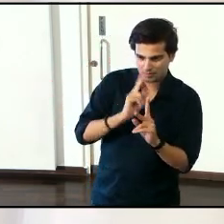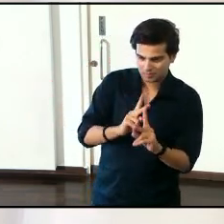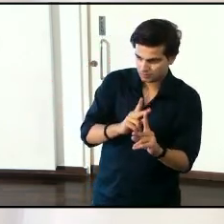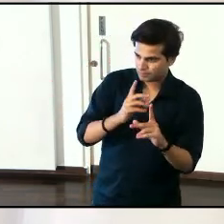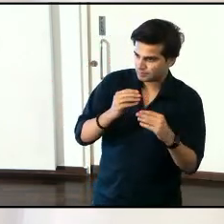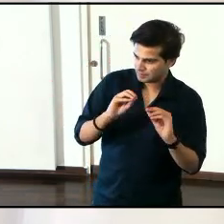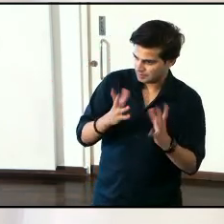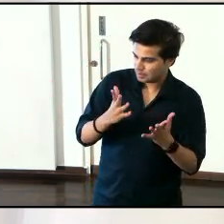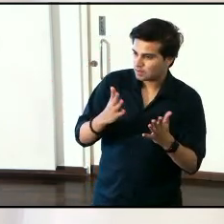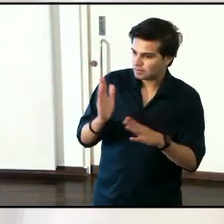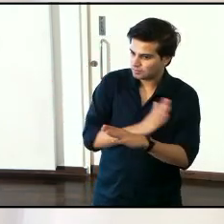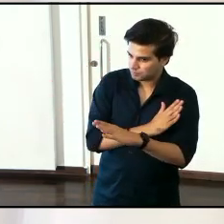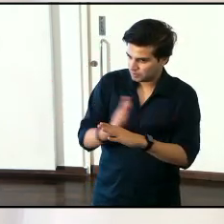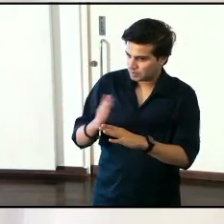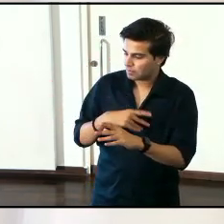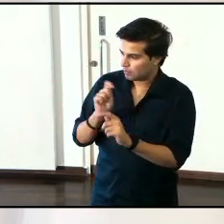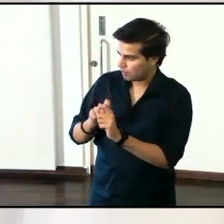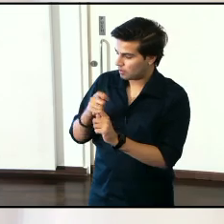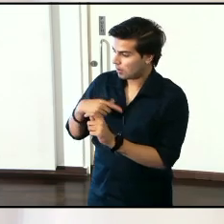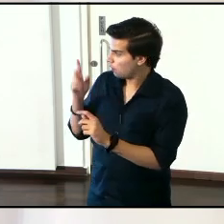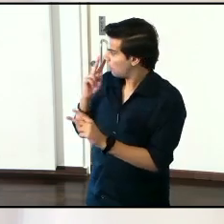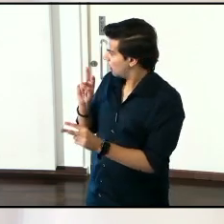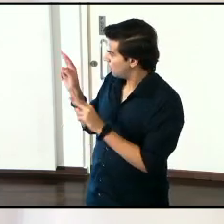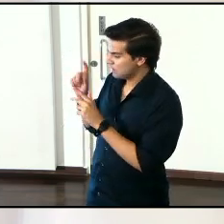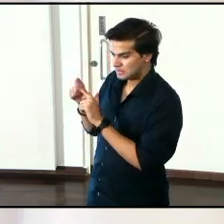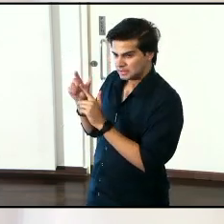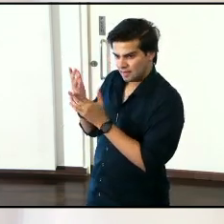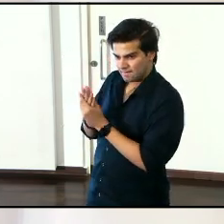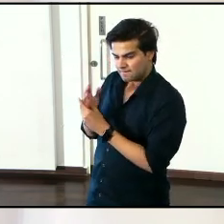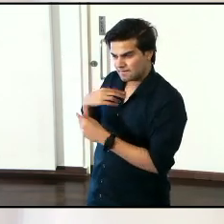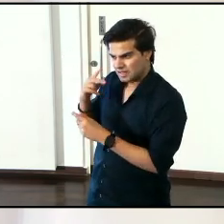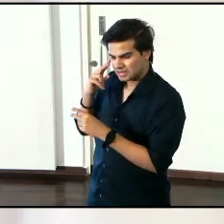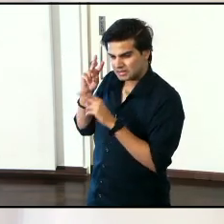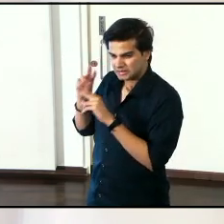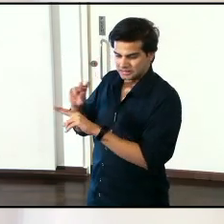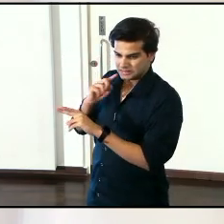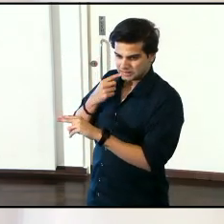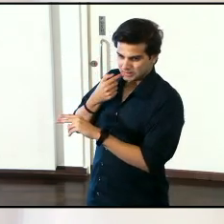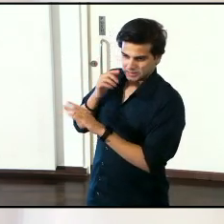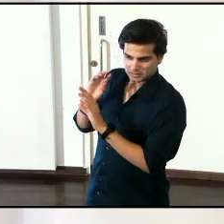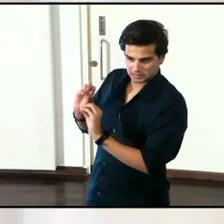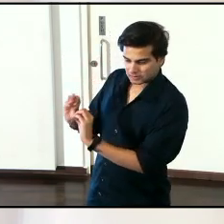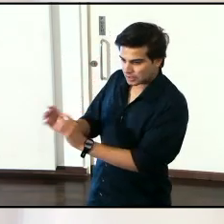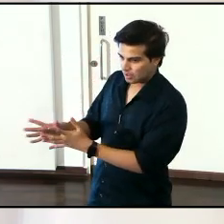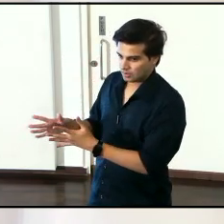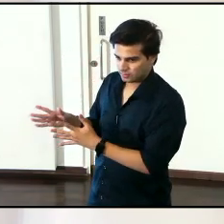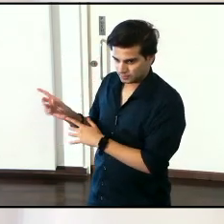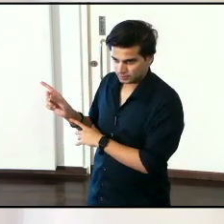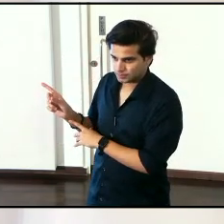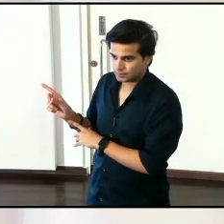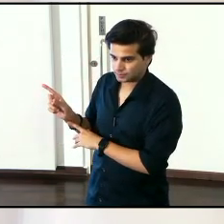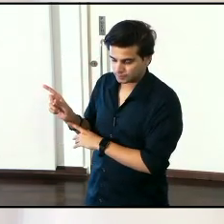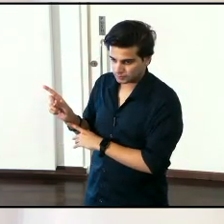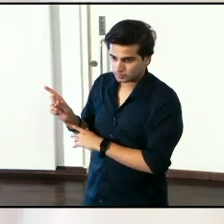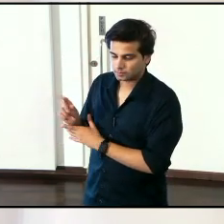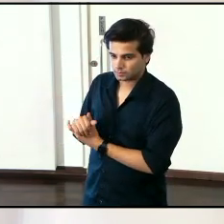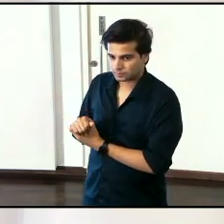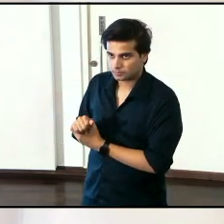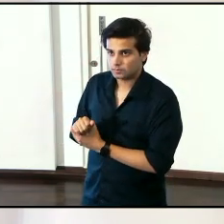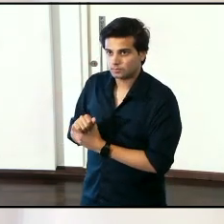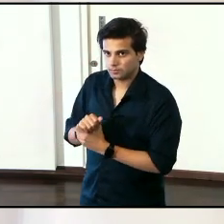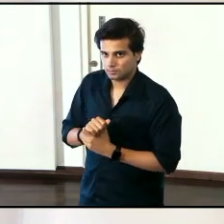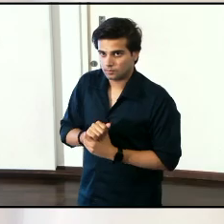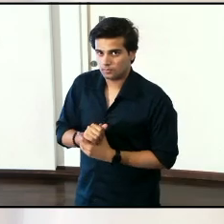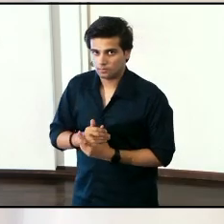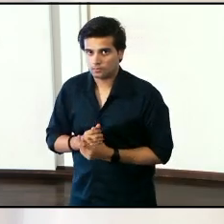I've started looking at this and this archive more seriously, I think there is a way in which I